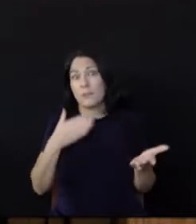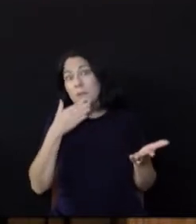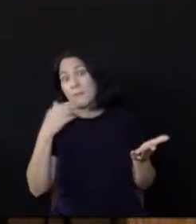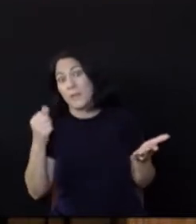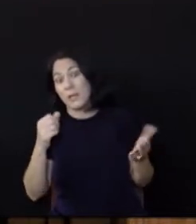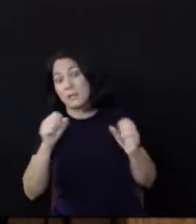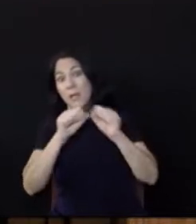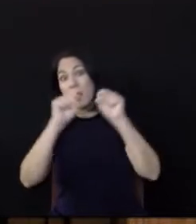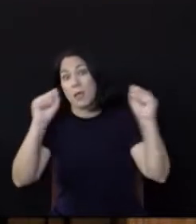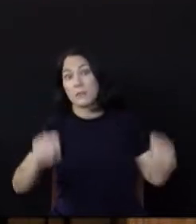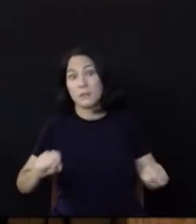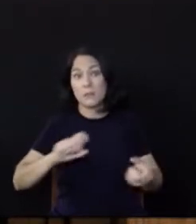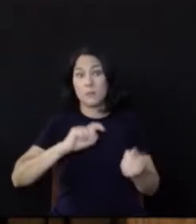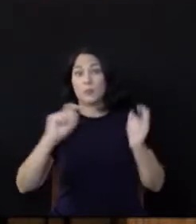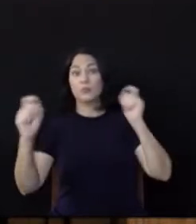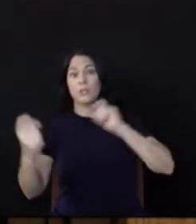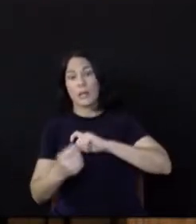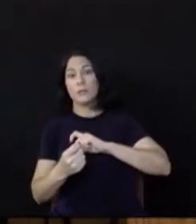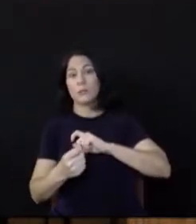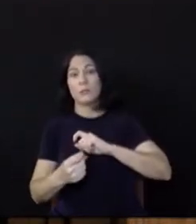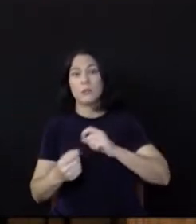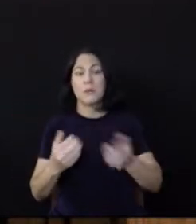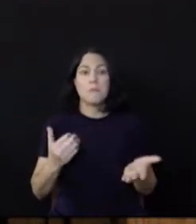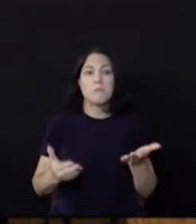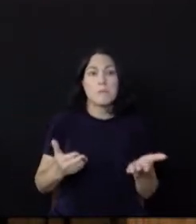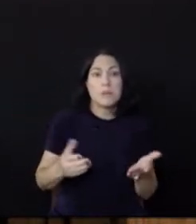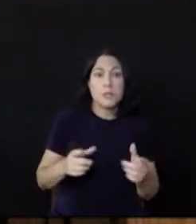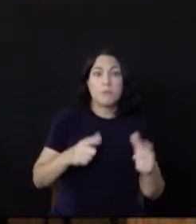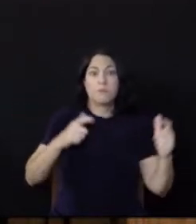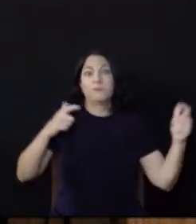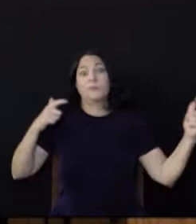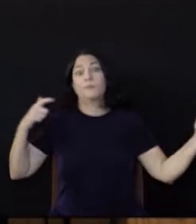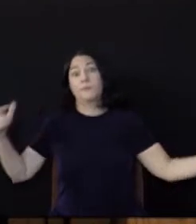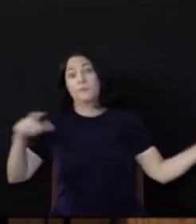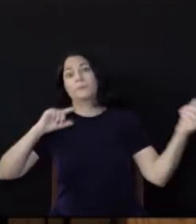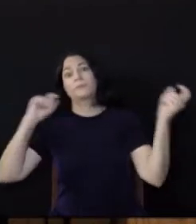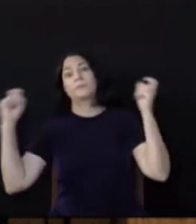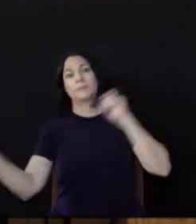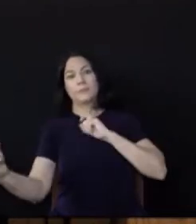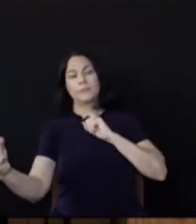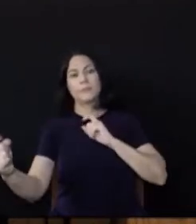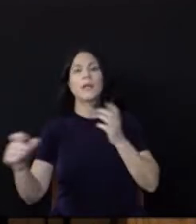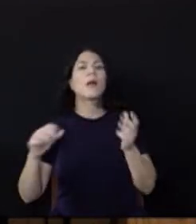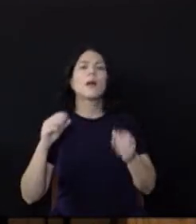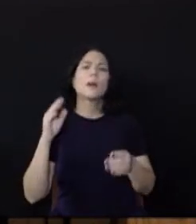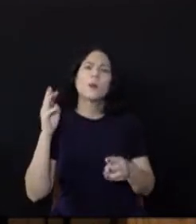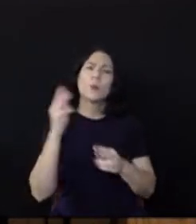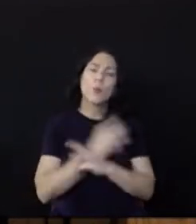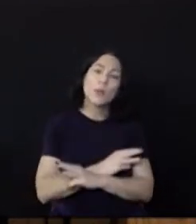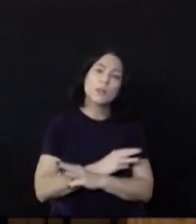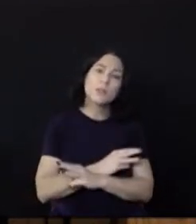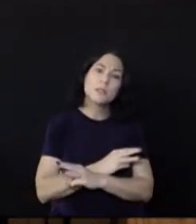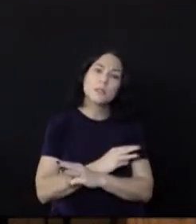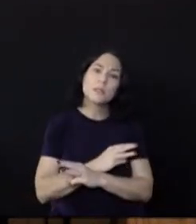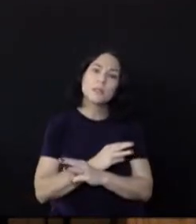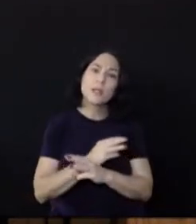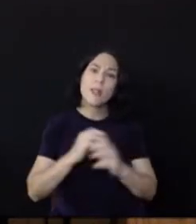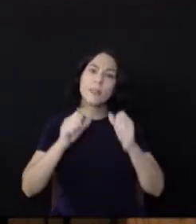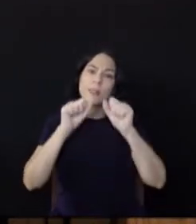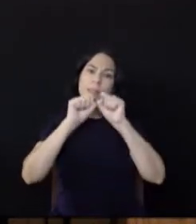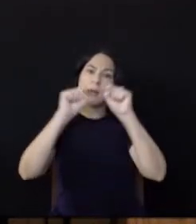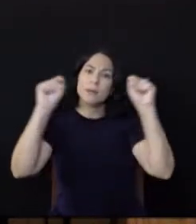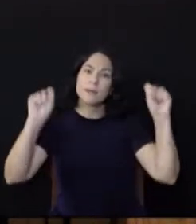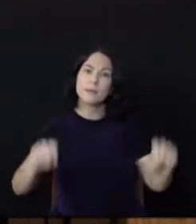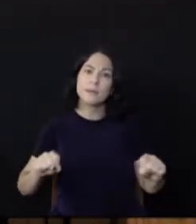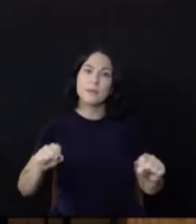system is going to shift. It is going to adapt, maybe tremendously. At worst, that system